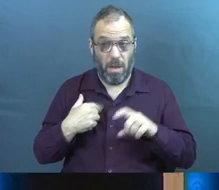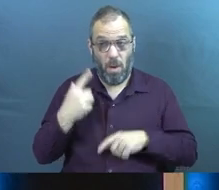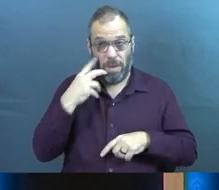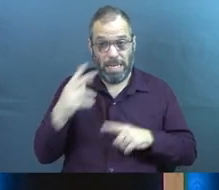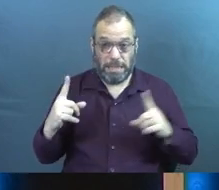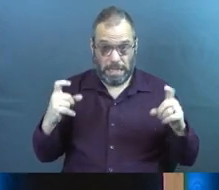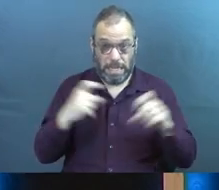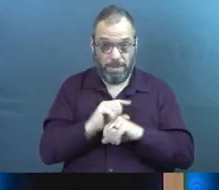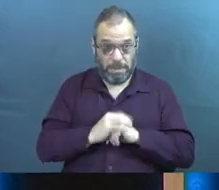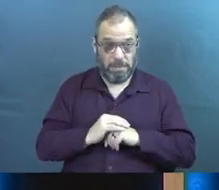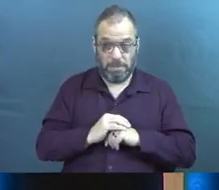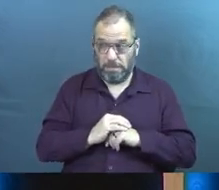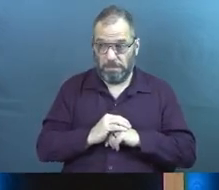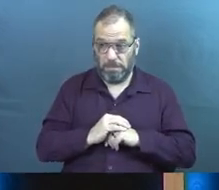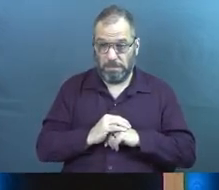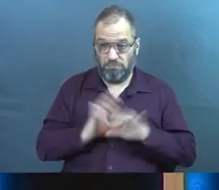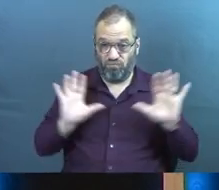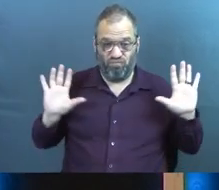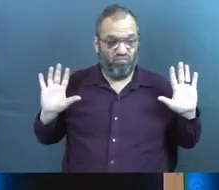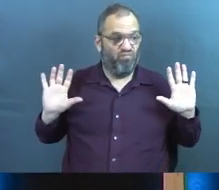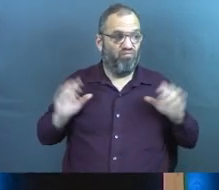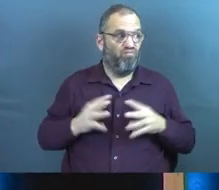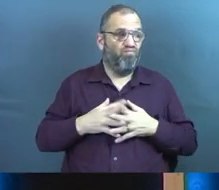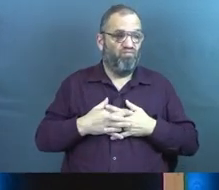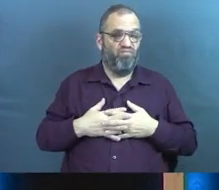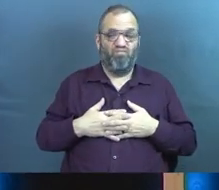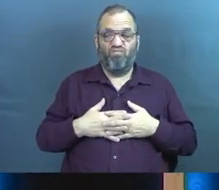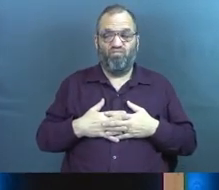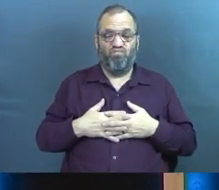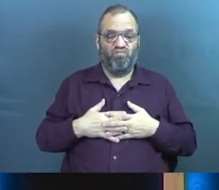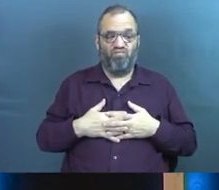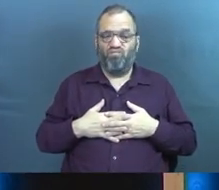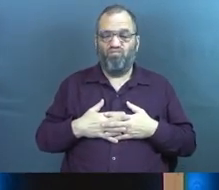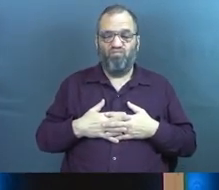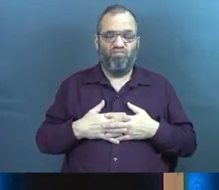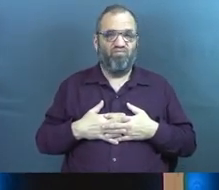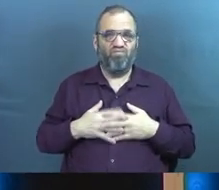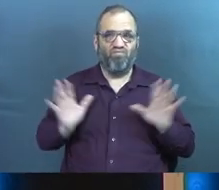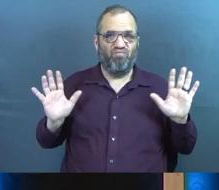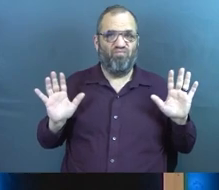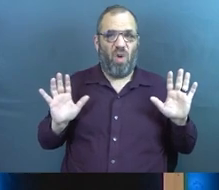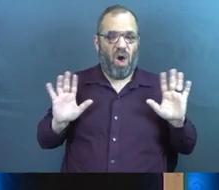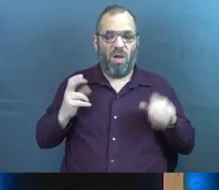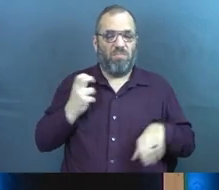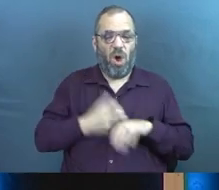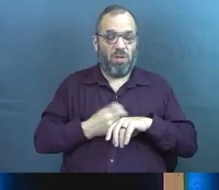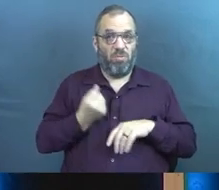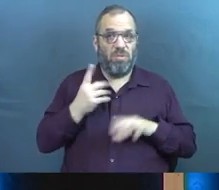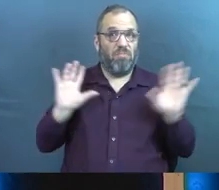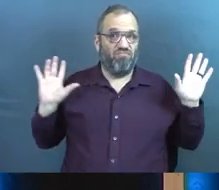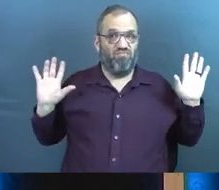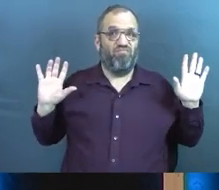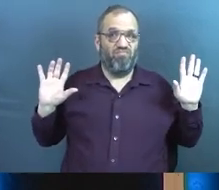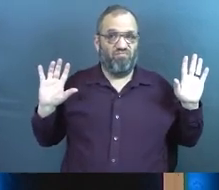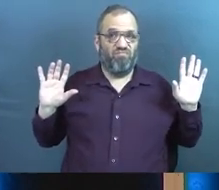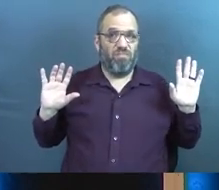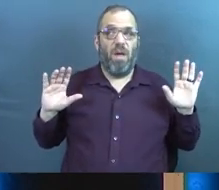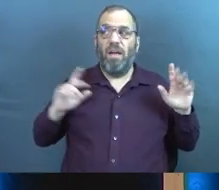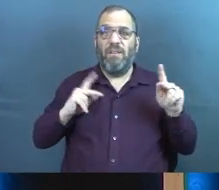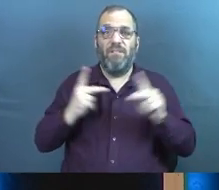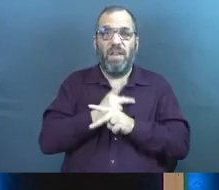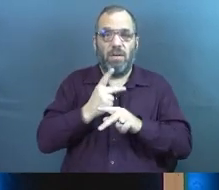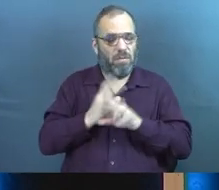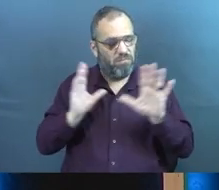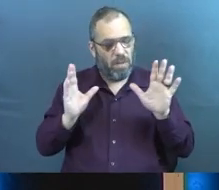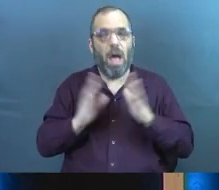see complex things, I kind of step back. You know what I'm saying? I get a little intimidated. I'm like, this is kind of hard to grasp. This is a little hard to figure